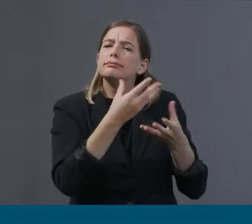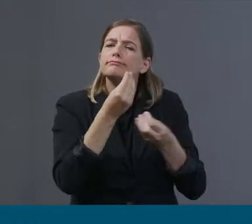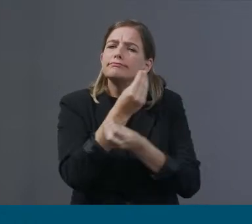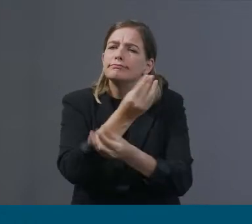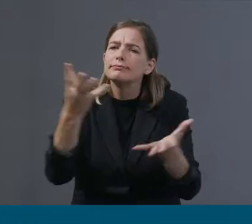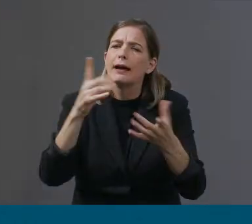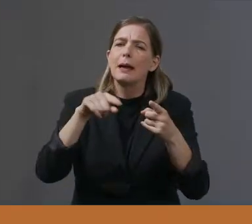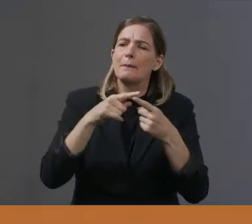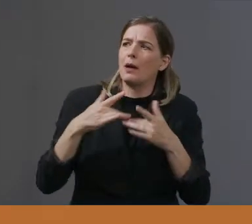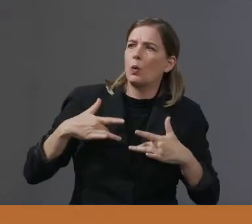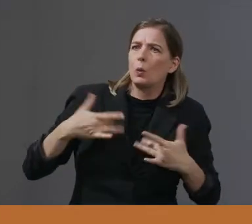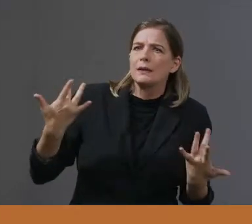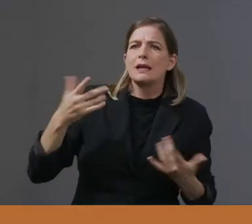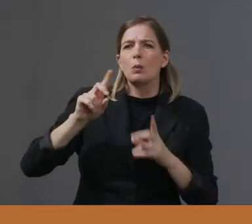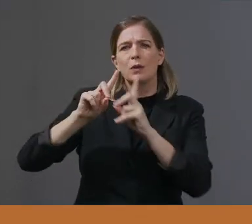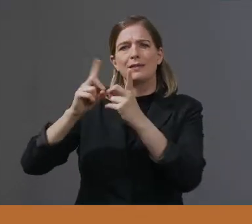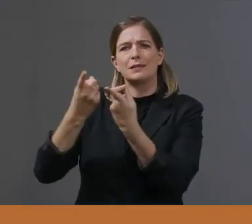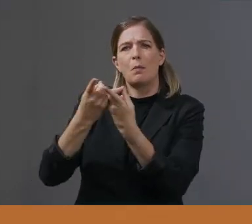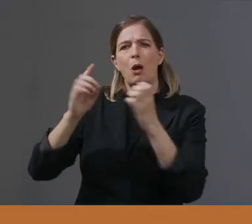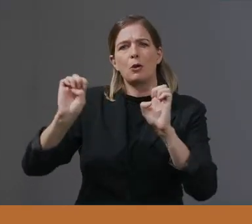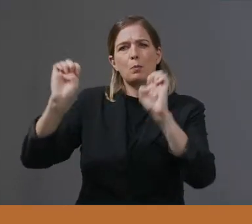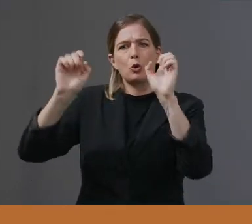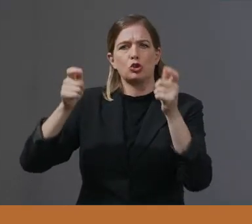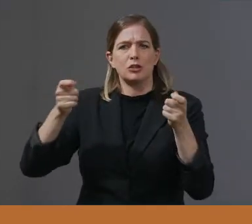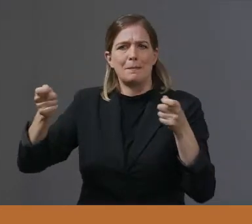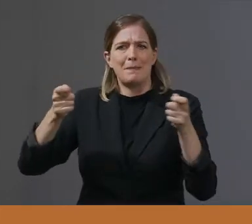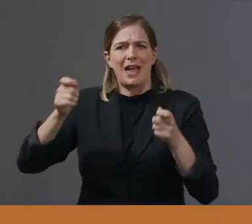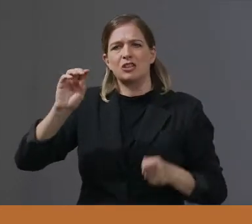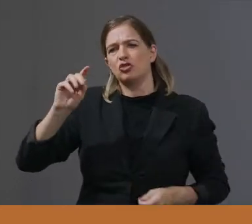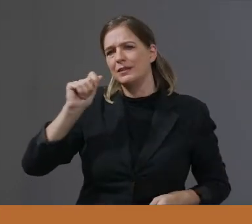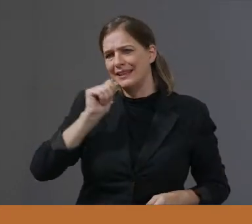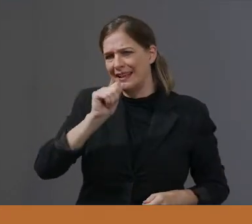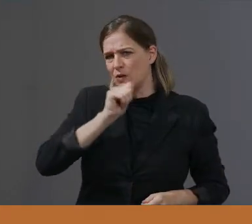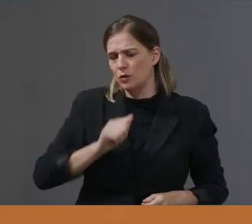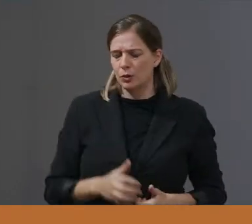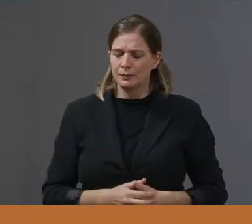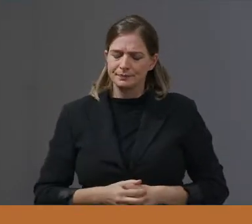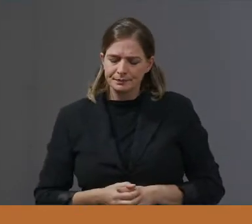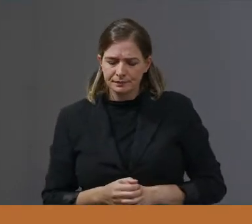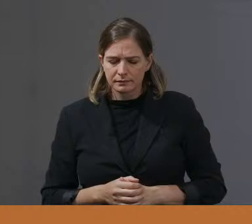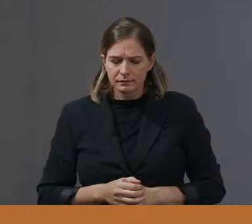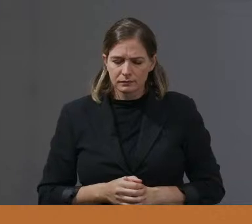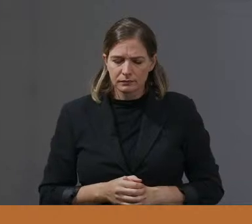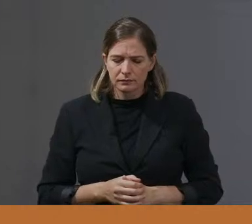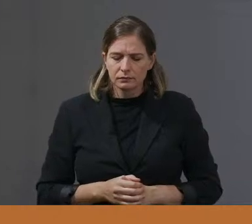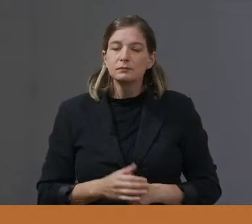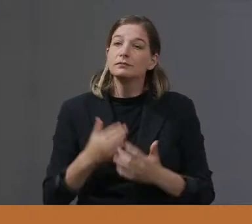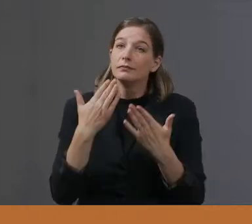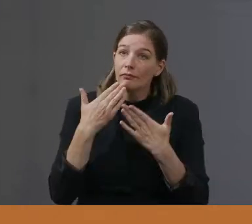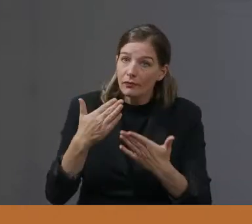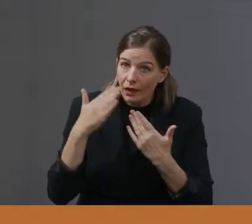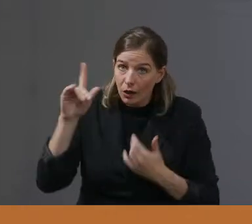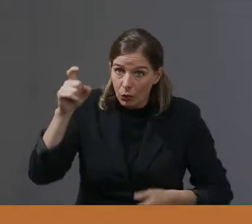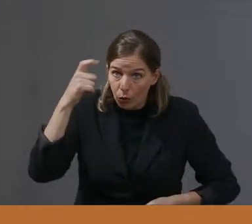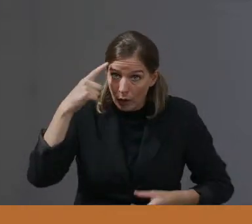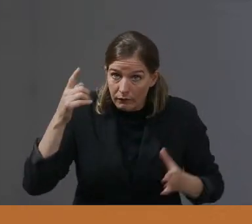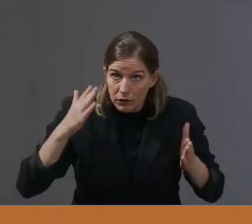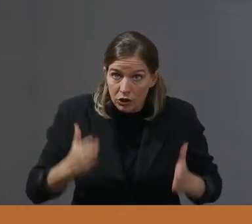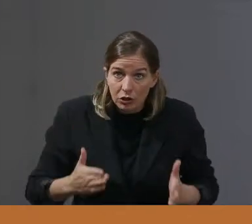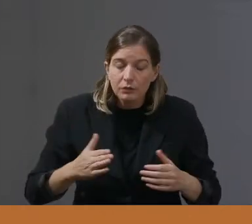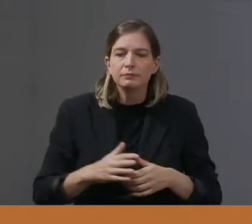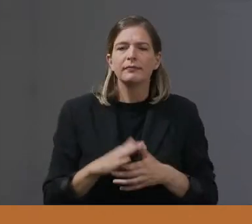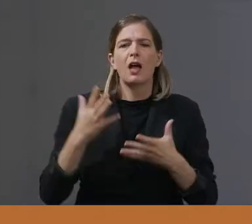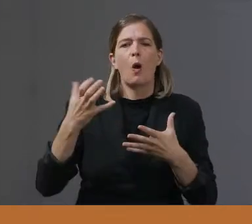in Arizona. Thanks, Governor. I wanted to quickly just recap the partnership that we